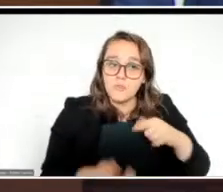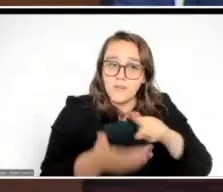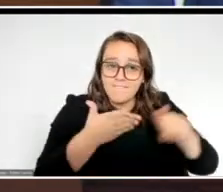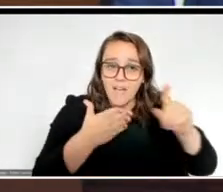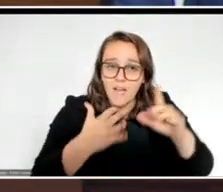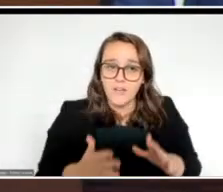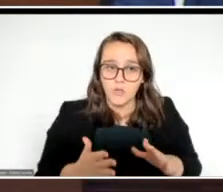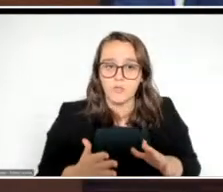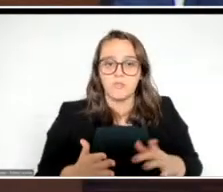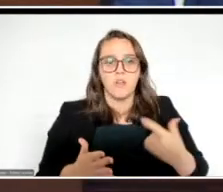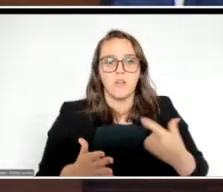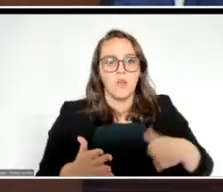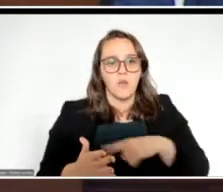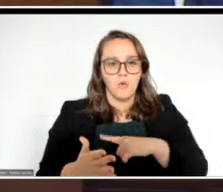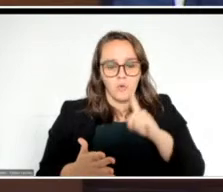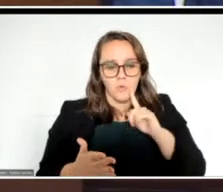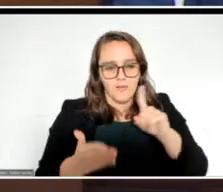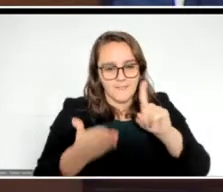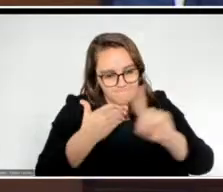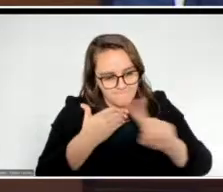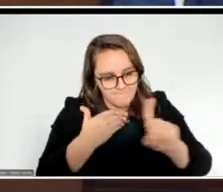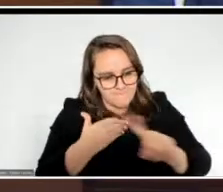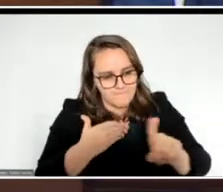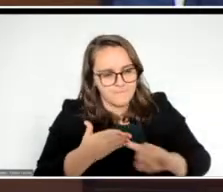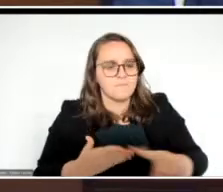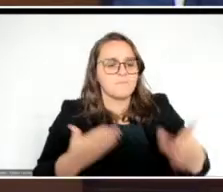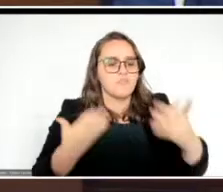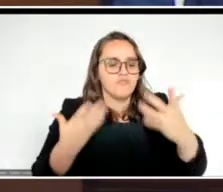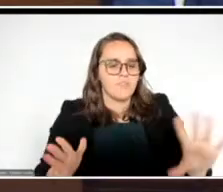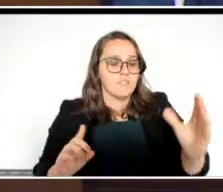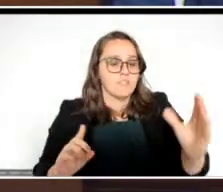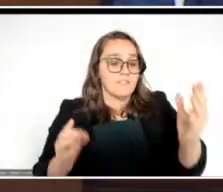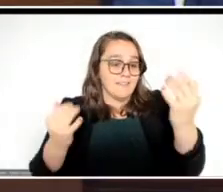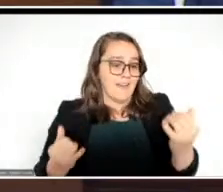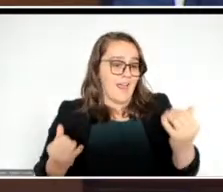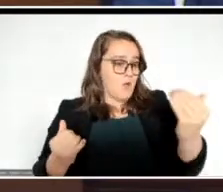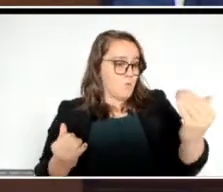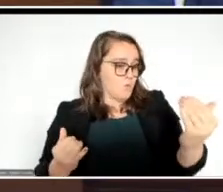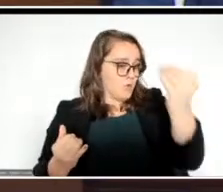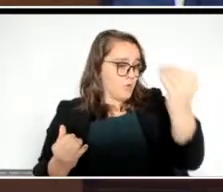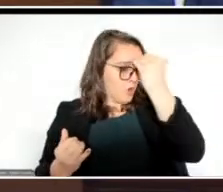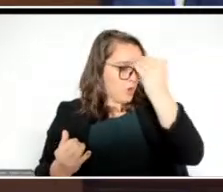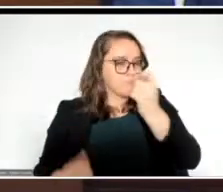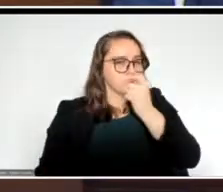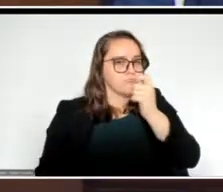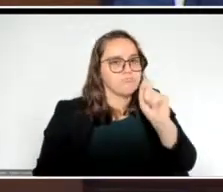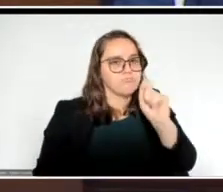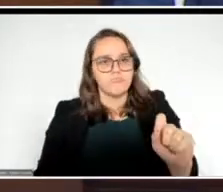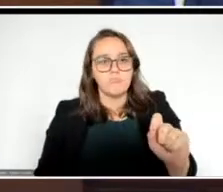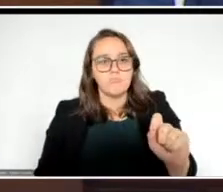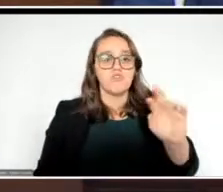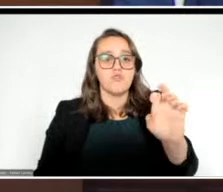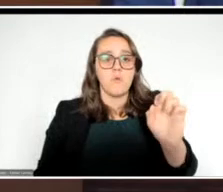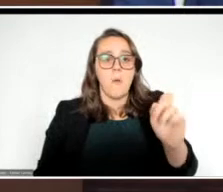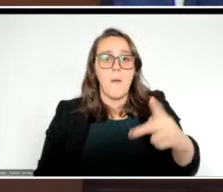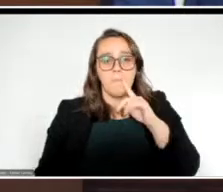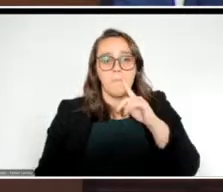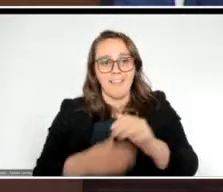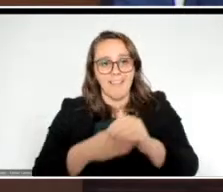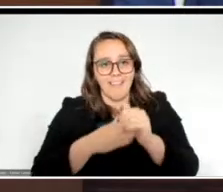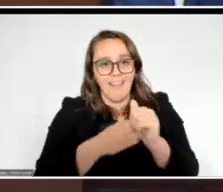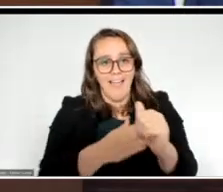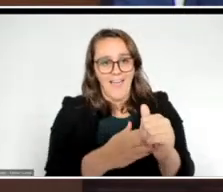we have left no doubt, none, that Donald Trump led an effort to upend American democracy